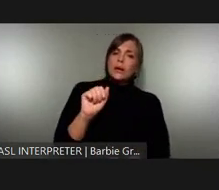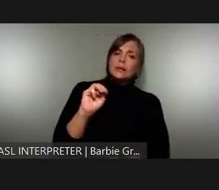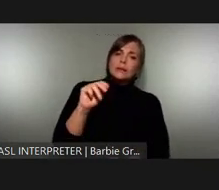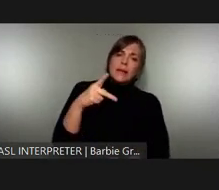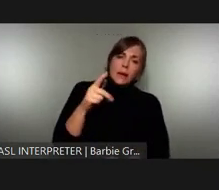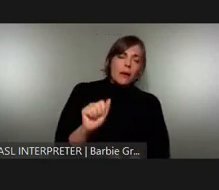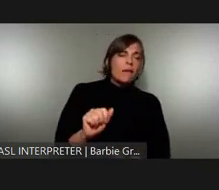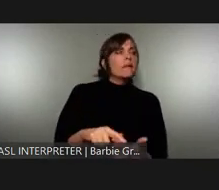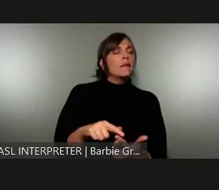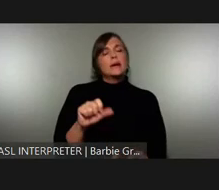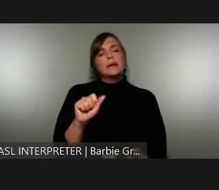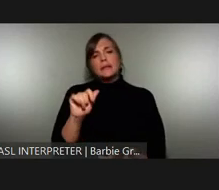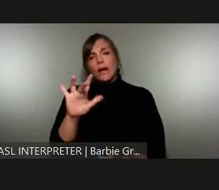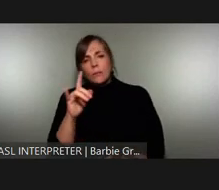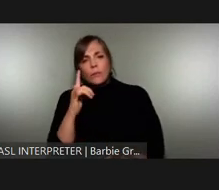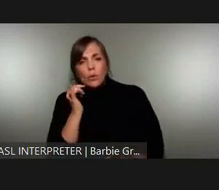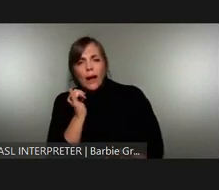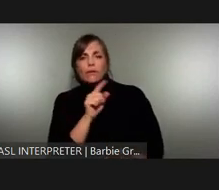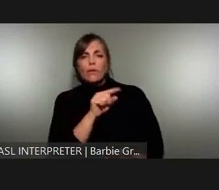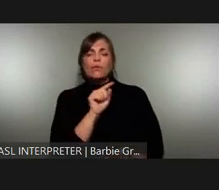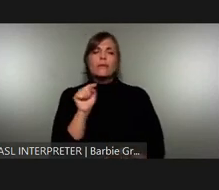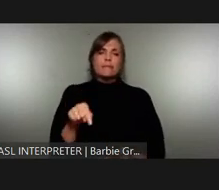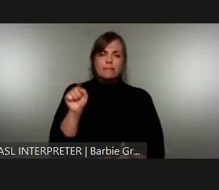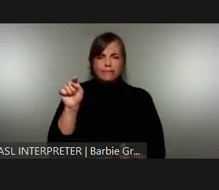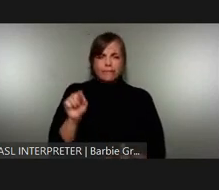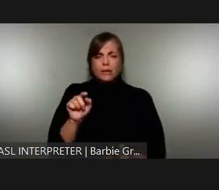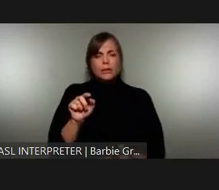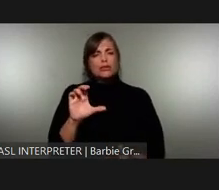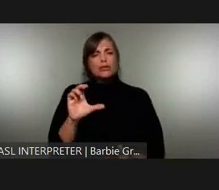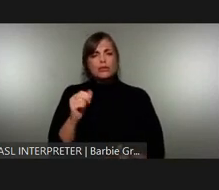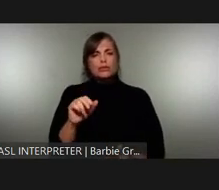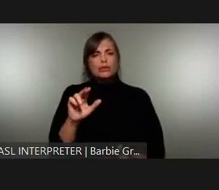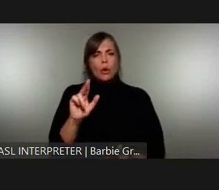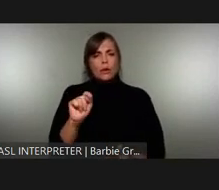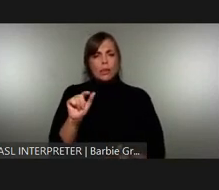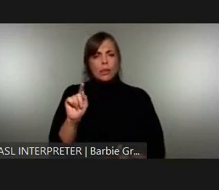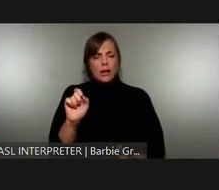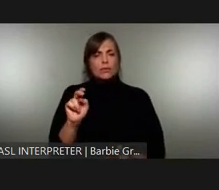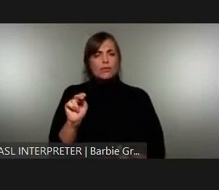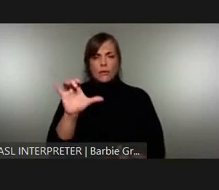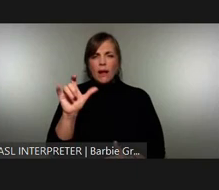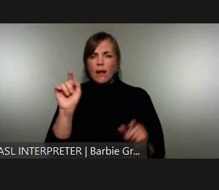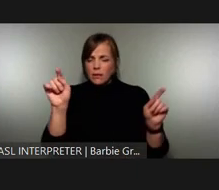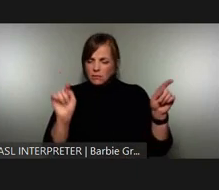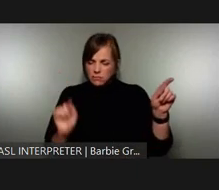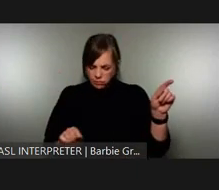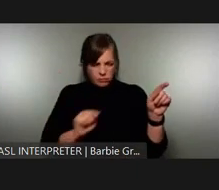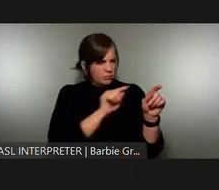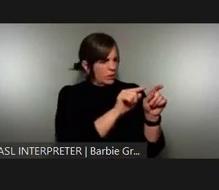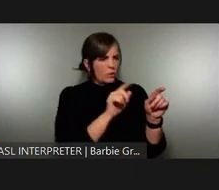and the Sacramentos in California, it's recognizing that there's really three key elements